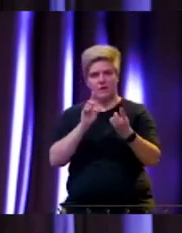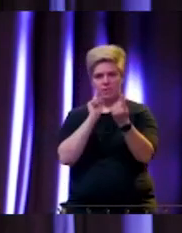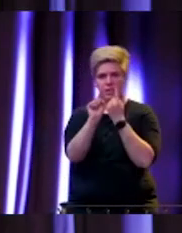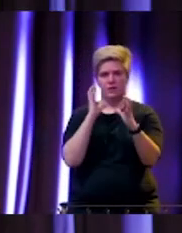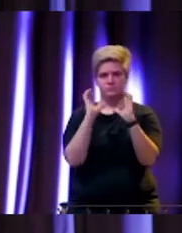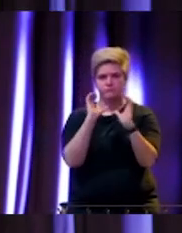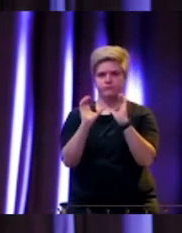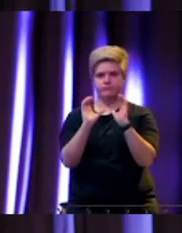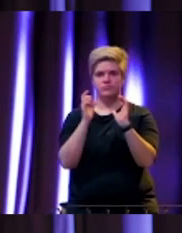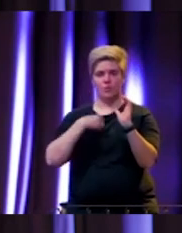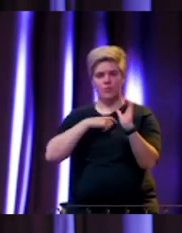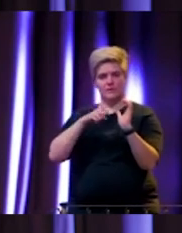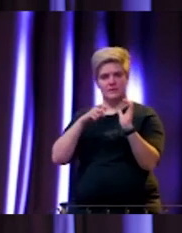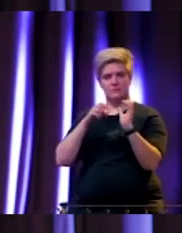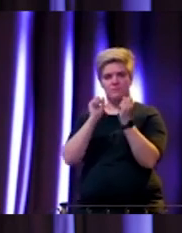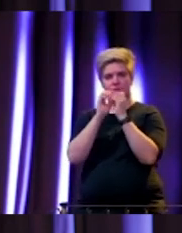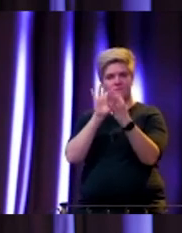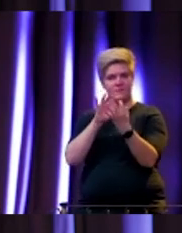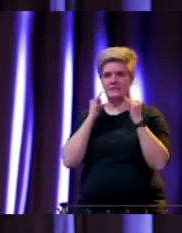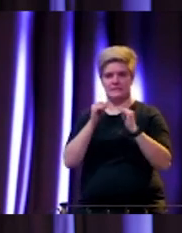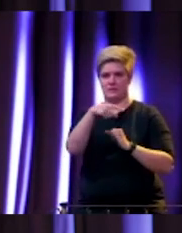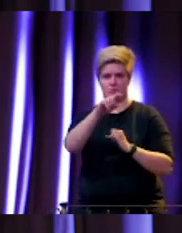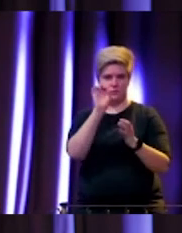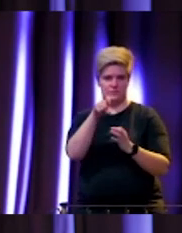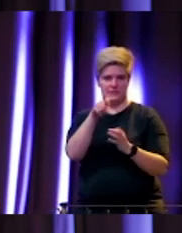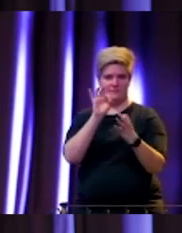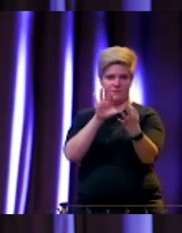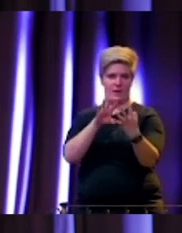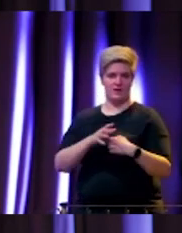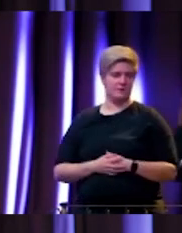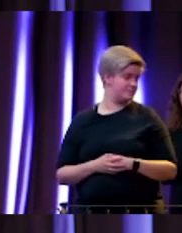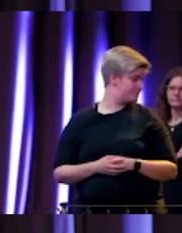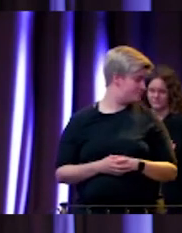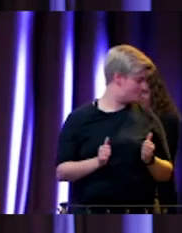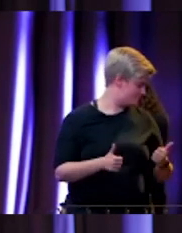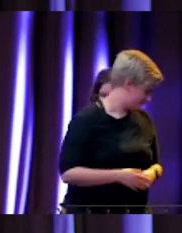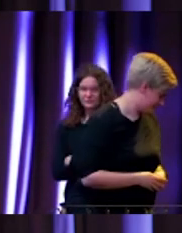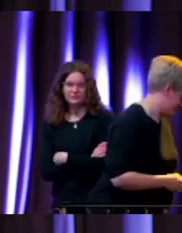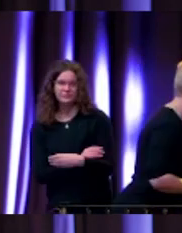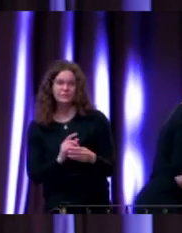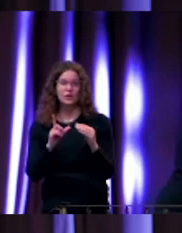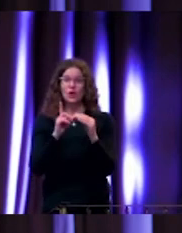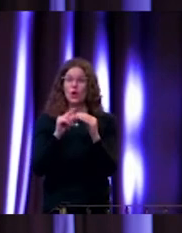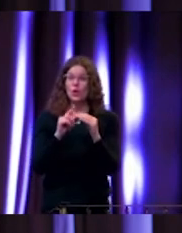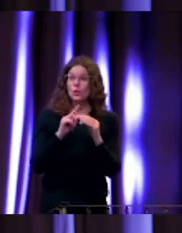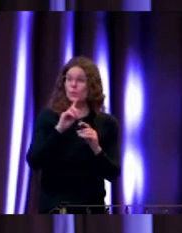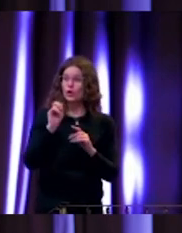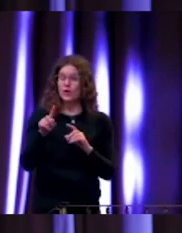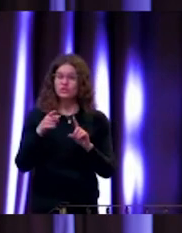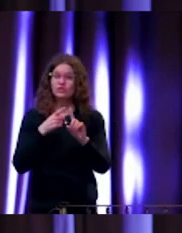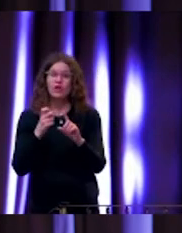much as anybody else. Thank you for that, Richard. So let's do one more question from our live audience and then one more from